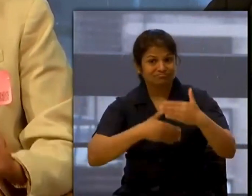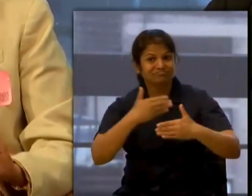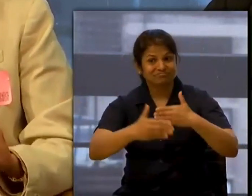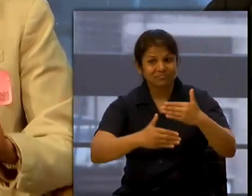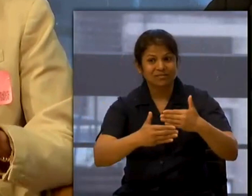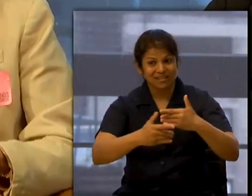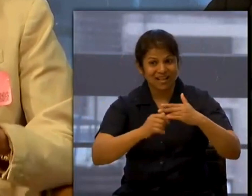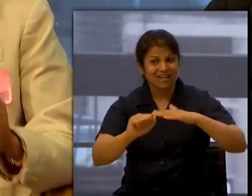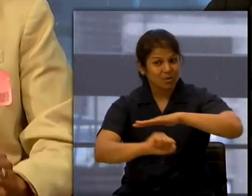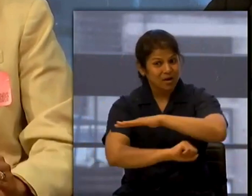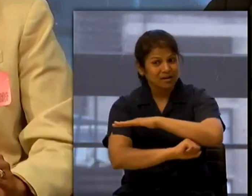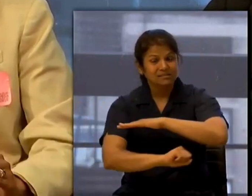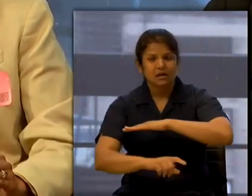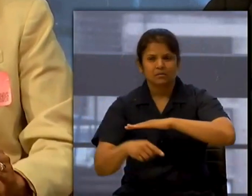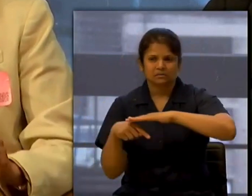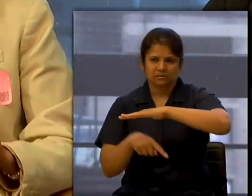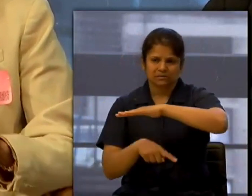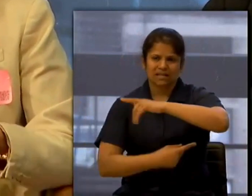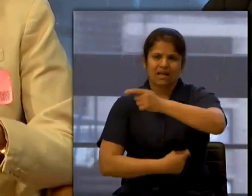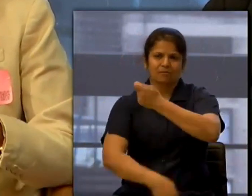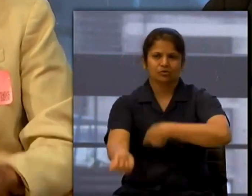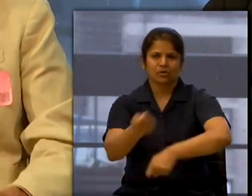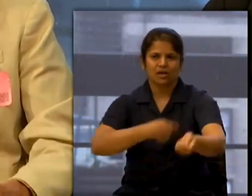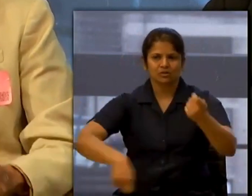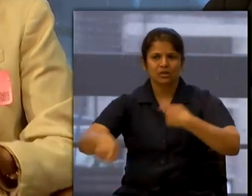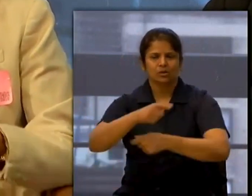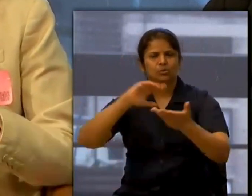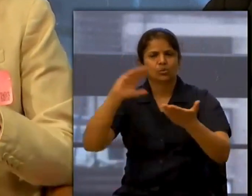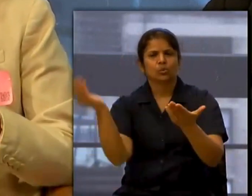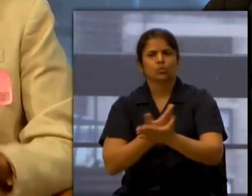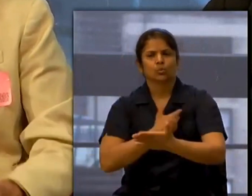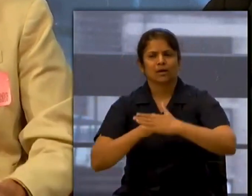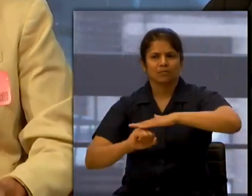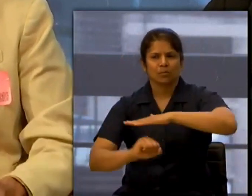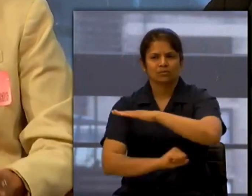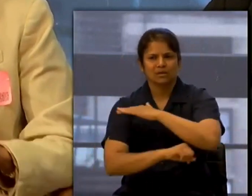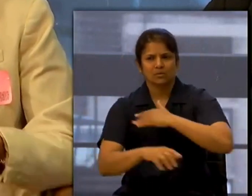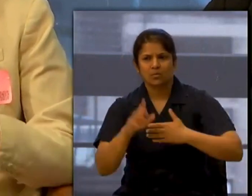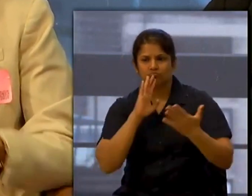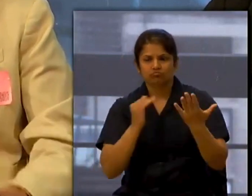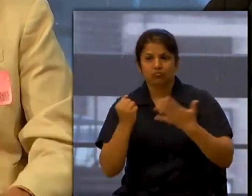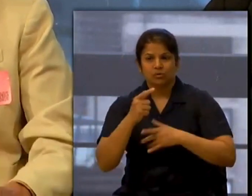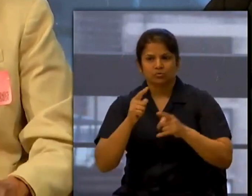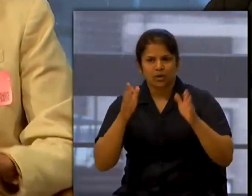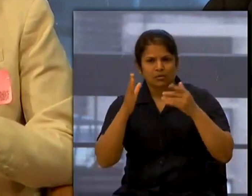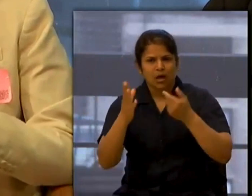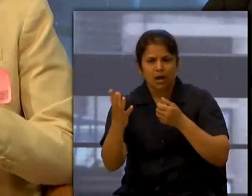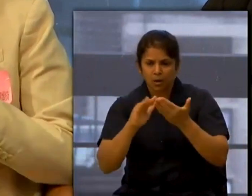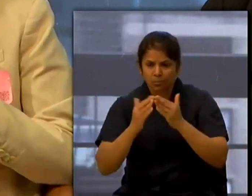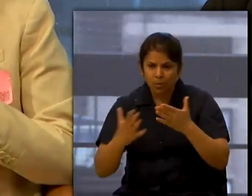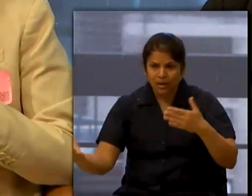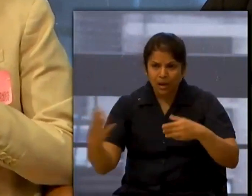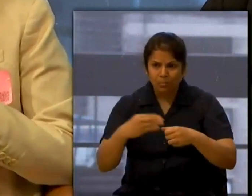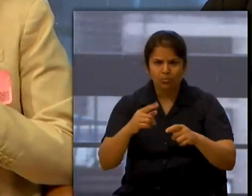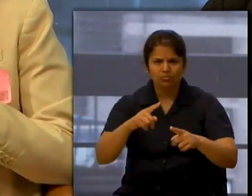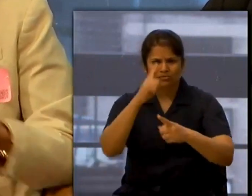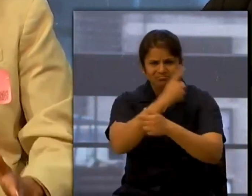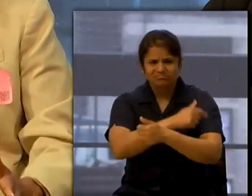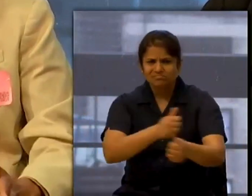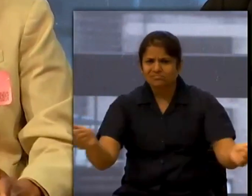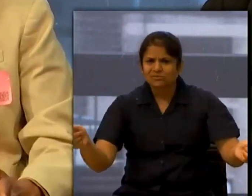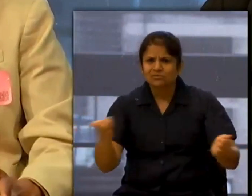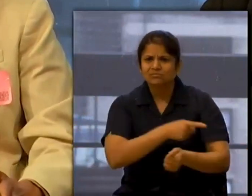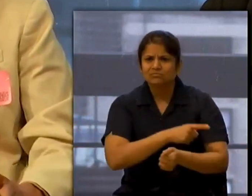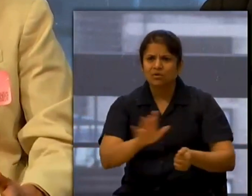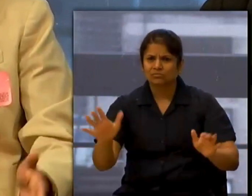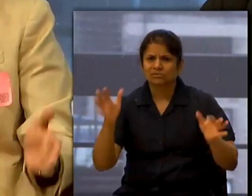way that actually prioritizes community integration and autonomy first, and as the sort of presumptive